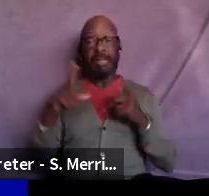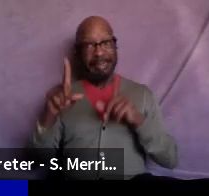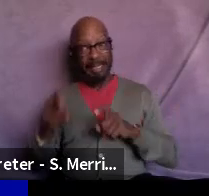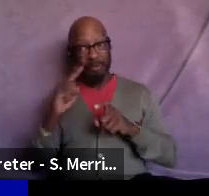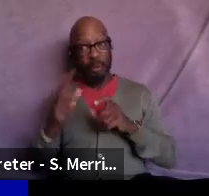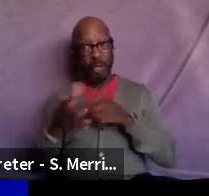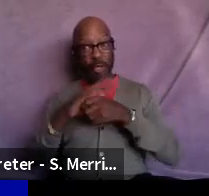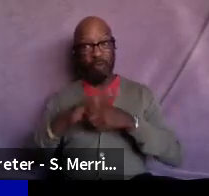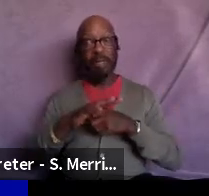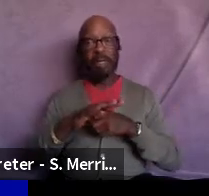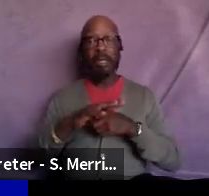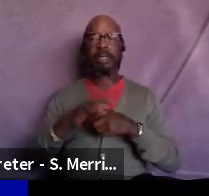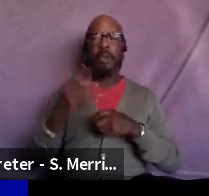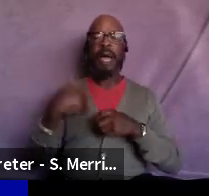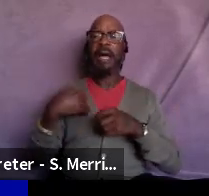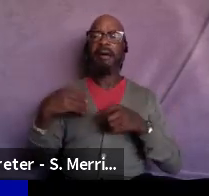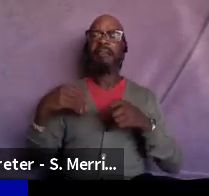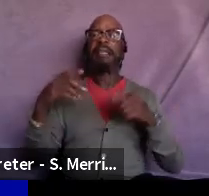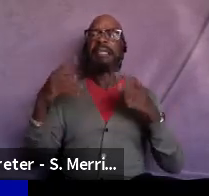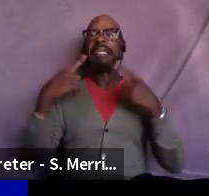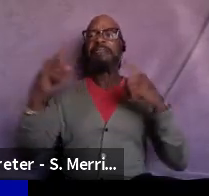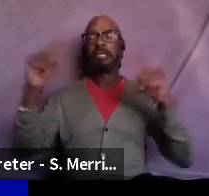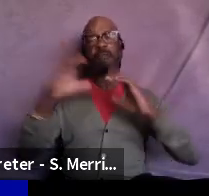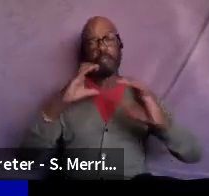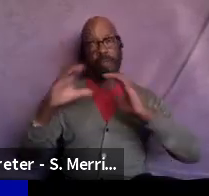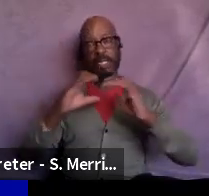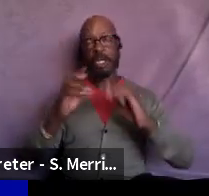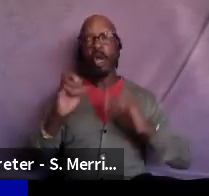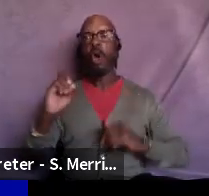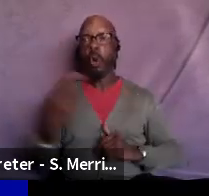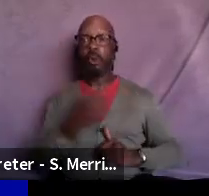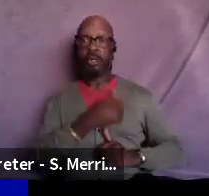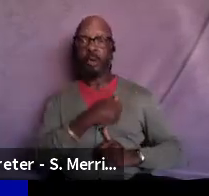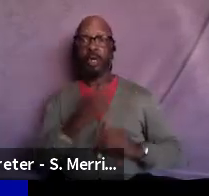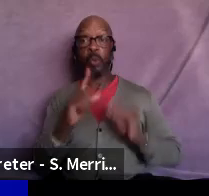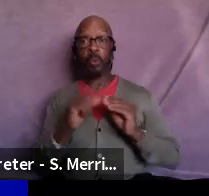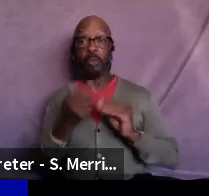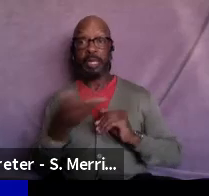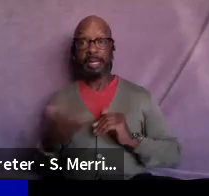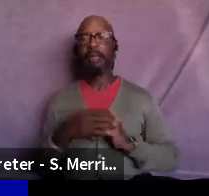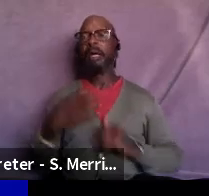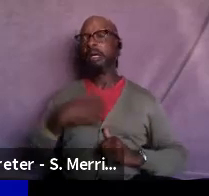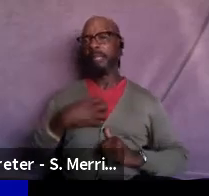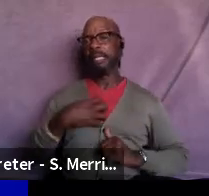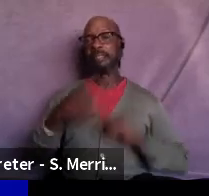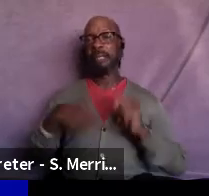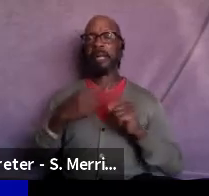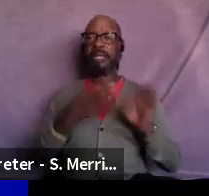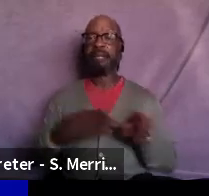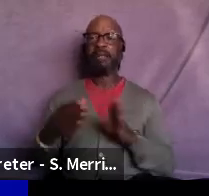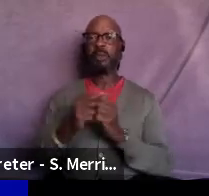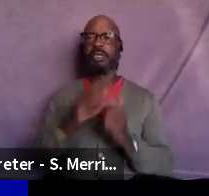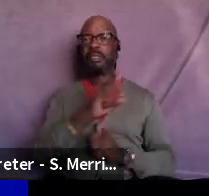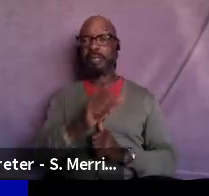get effective communication. Oh, and I'm sorry, one other thing. We've also gotten complaints with regards to individuals with